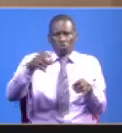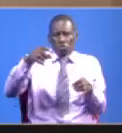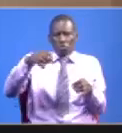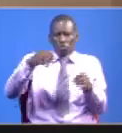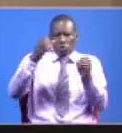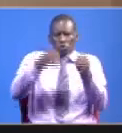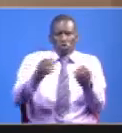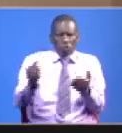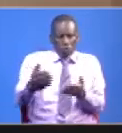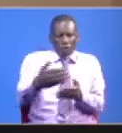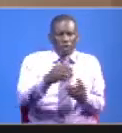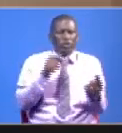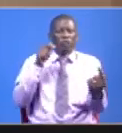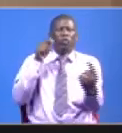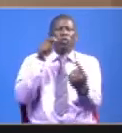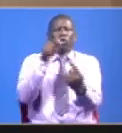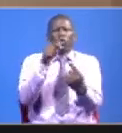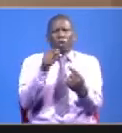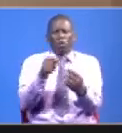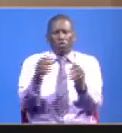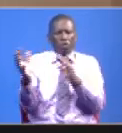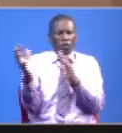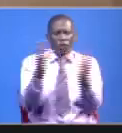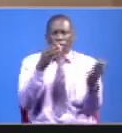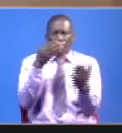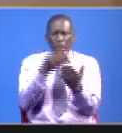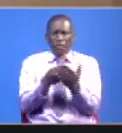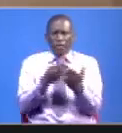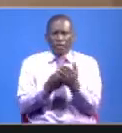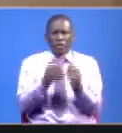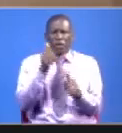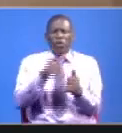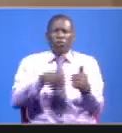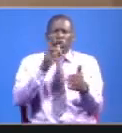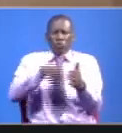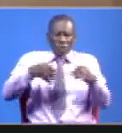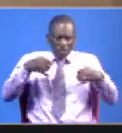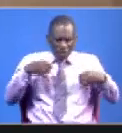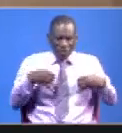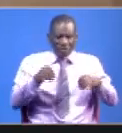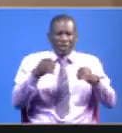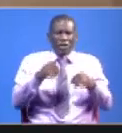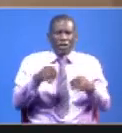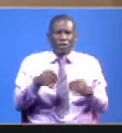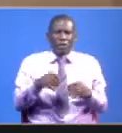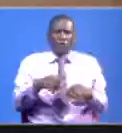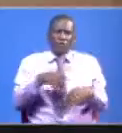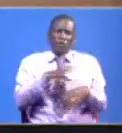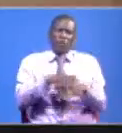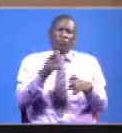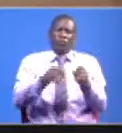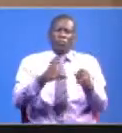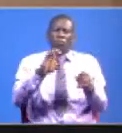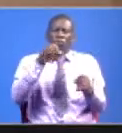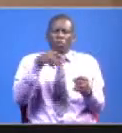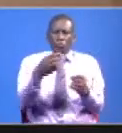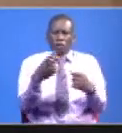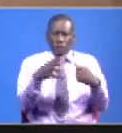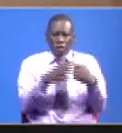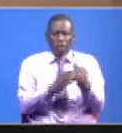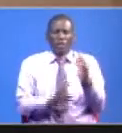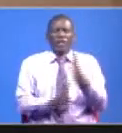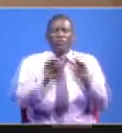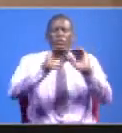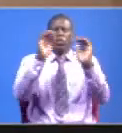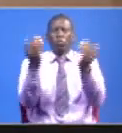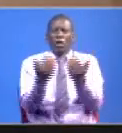new collective quantified goal on climate finance, which is what they're trying to get out of COP29. And the developing world